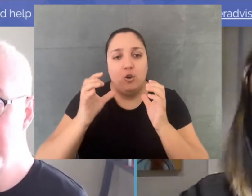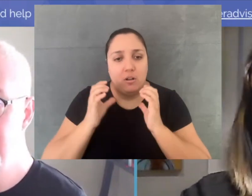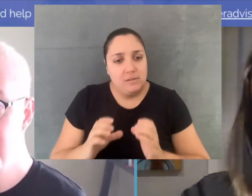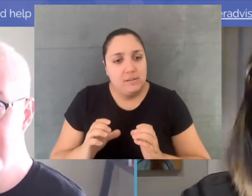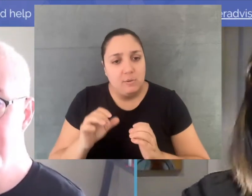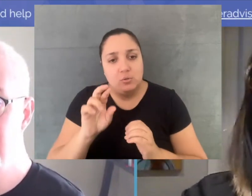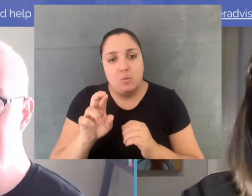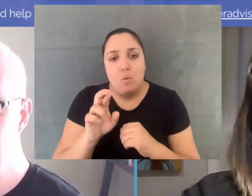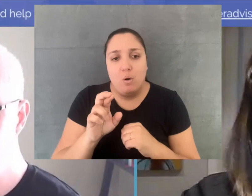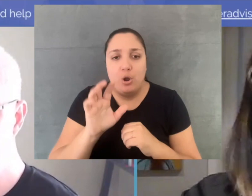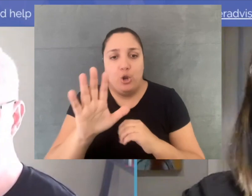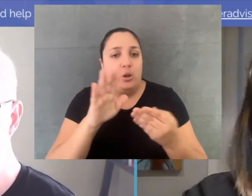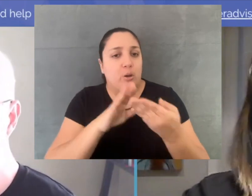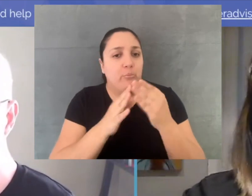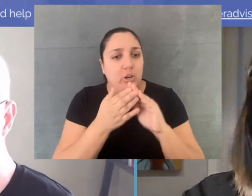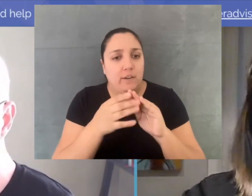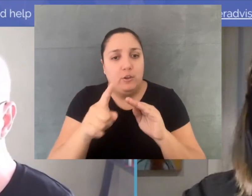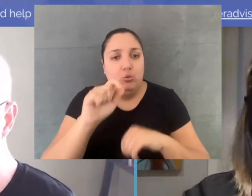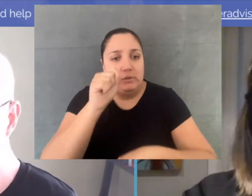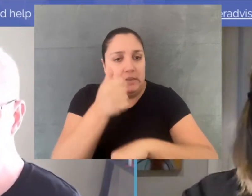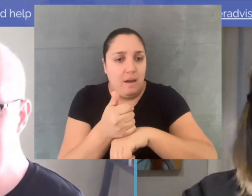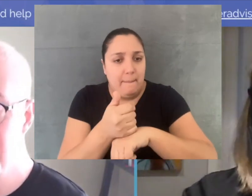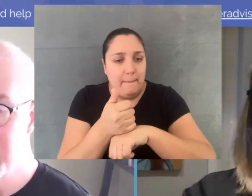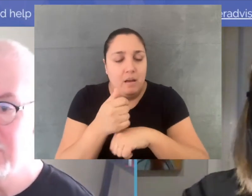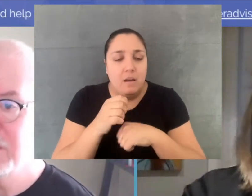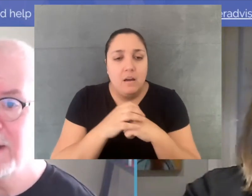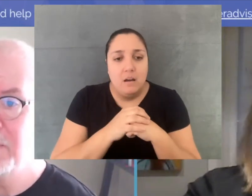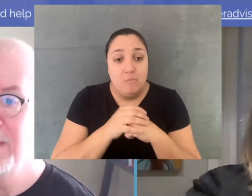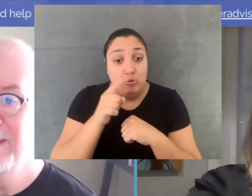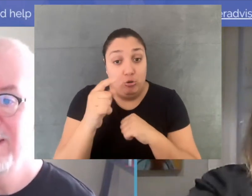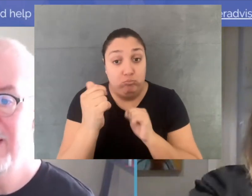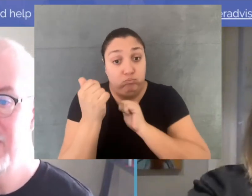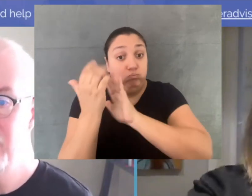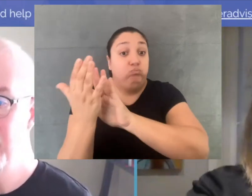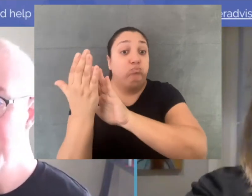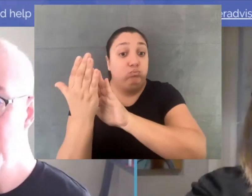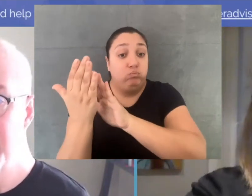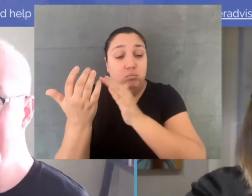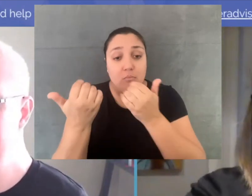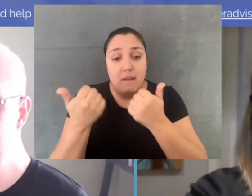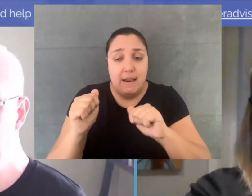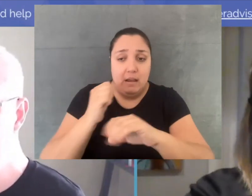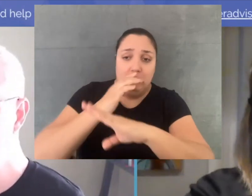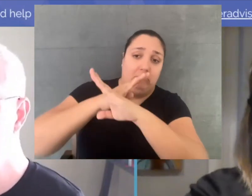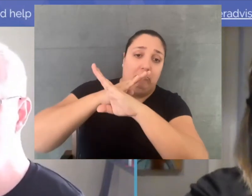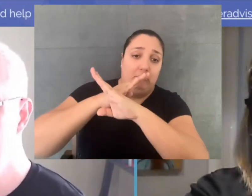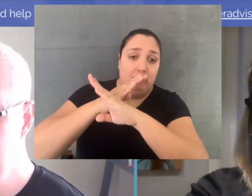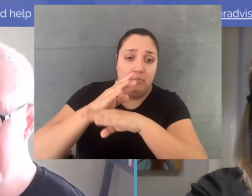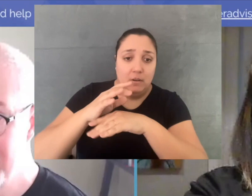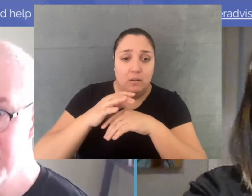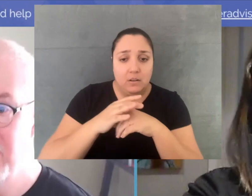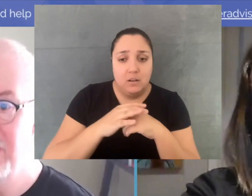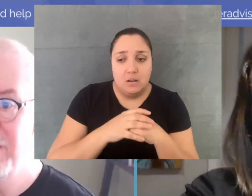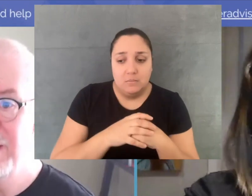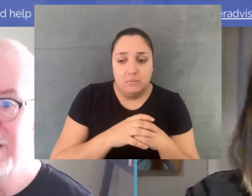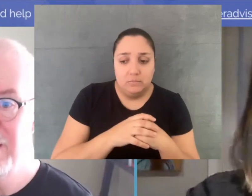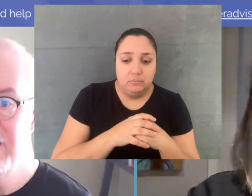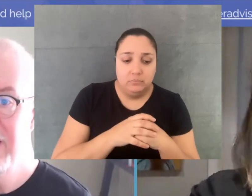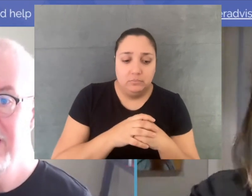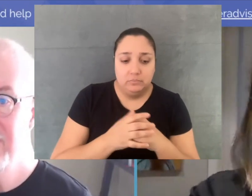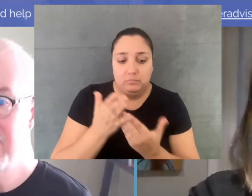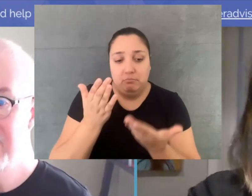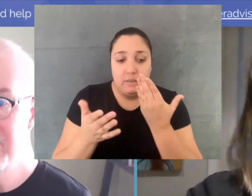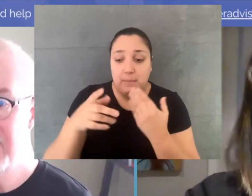with any of your customers or any of your communities that you've set up? Did you run into any particular roadblocks? Are